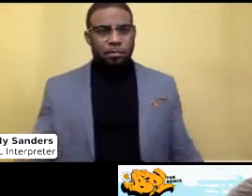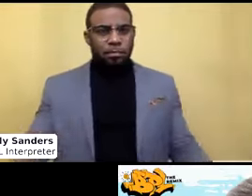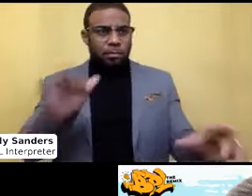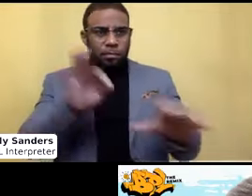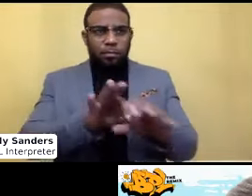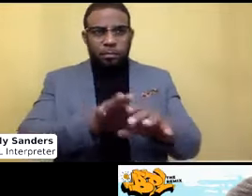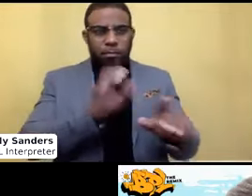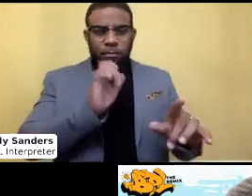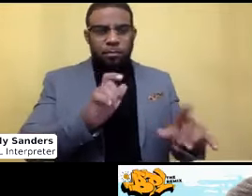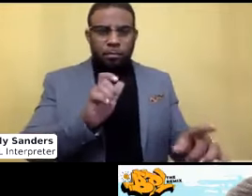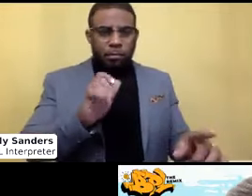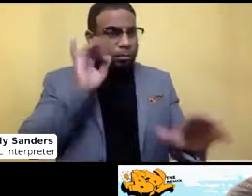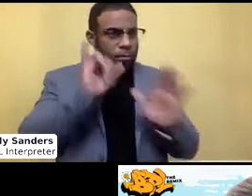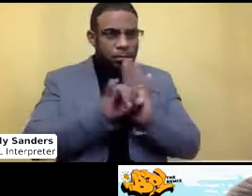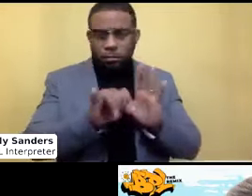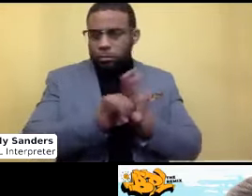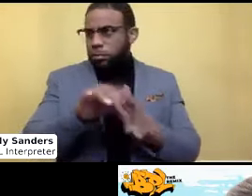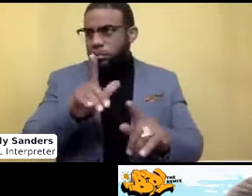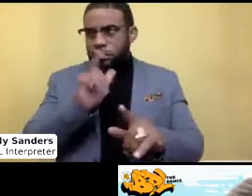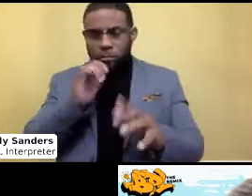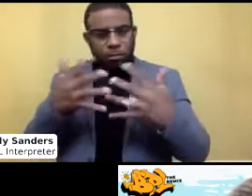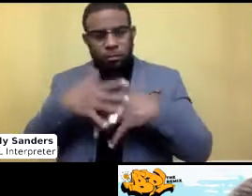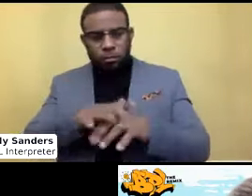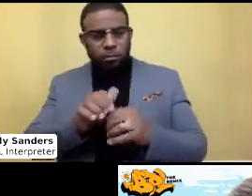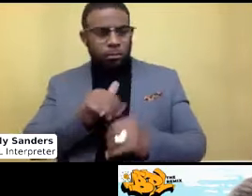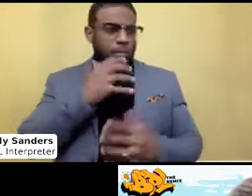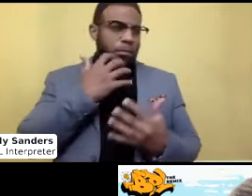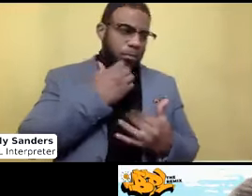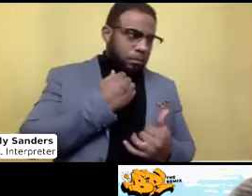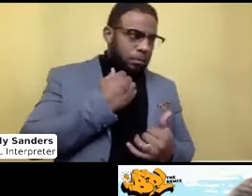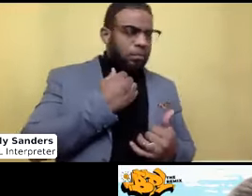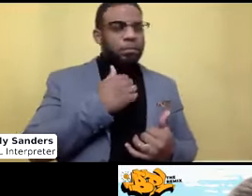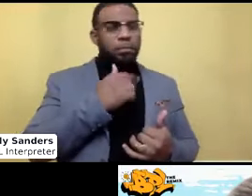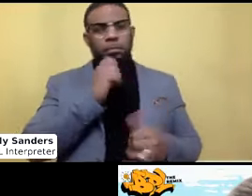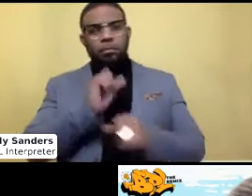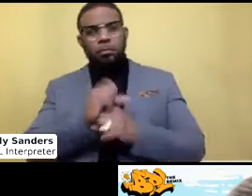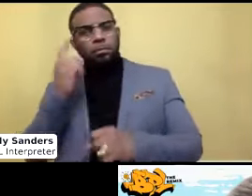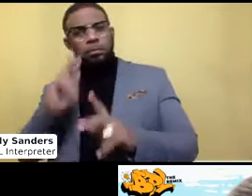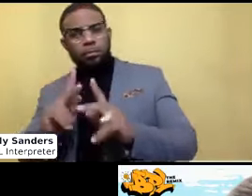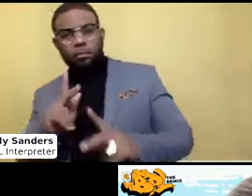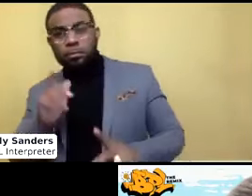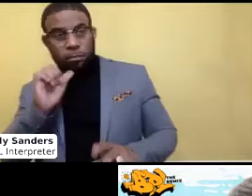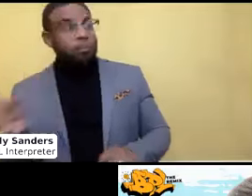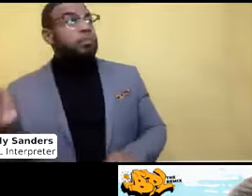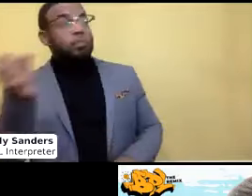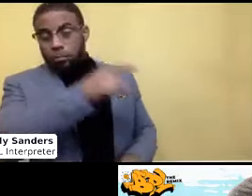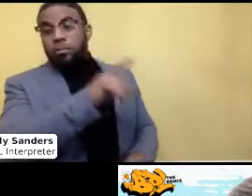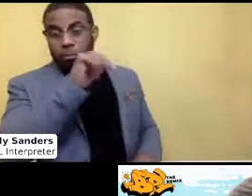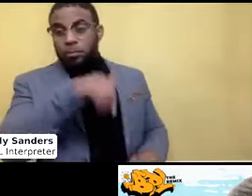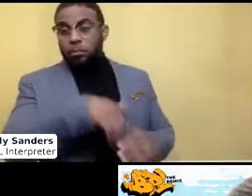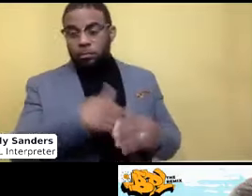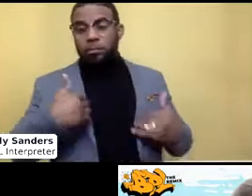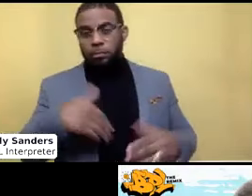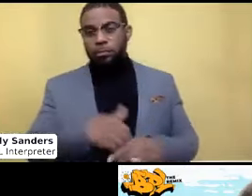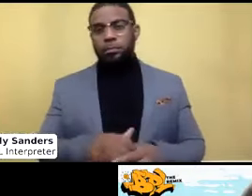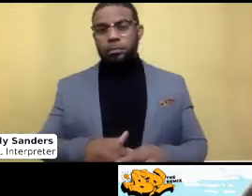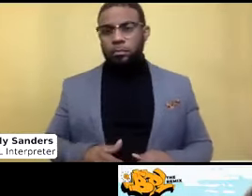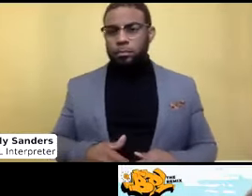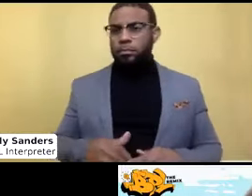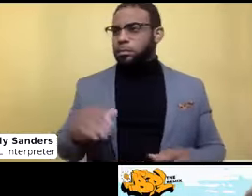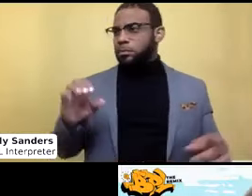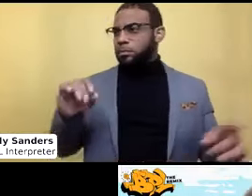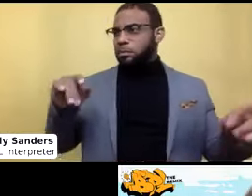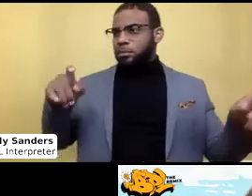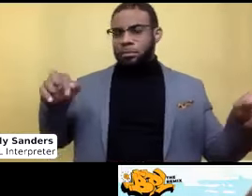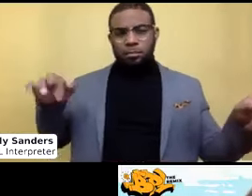they're going to identify people who emerge from them, who are genuine, who work for the people, and they're going to put those. That's who we need to have in. These compradors